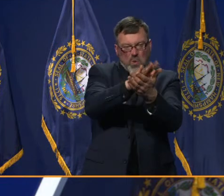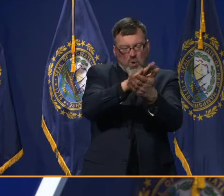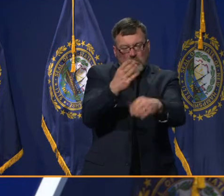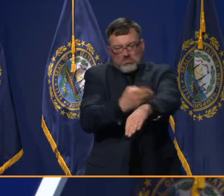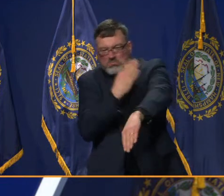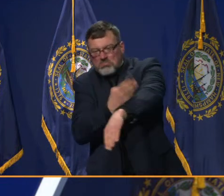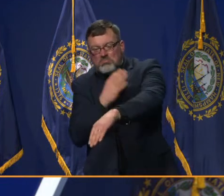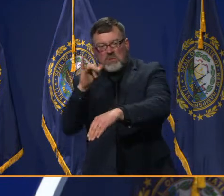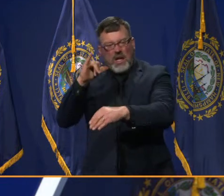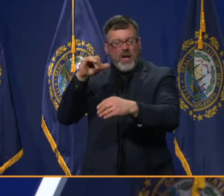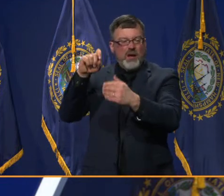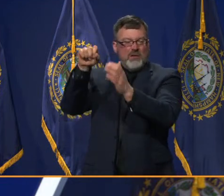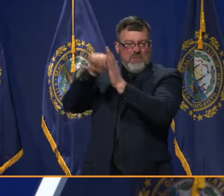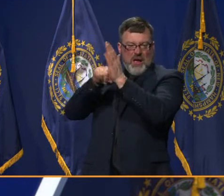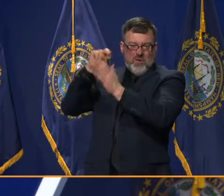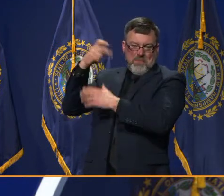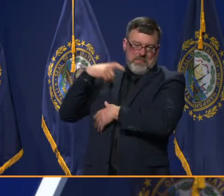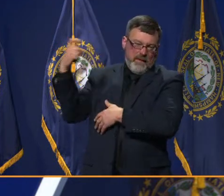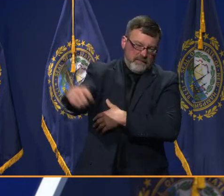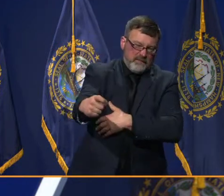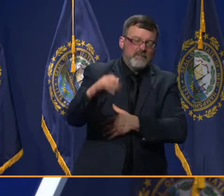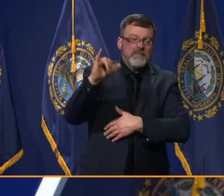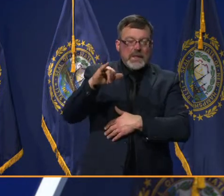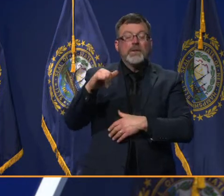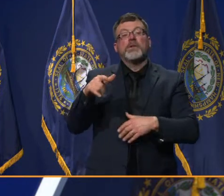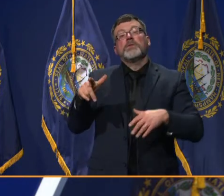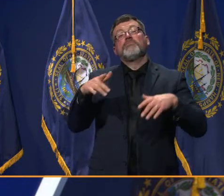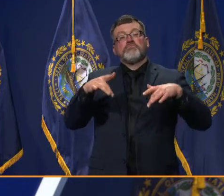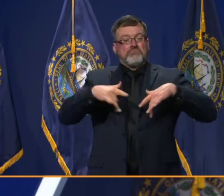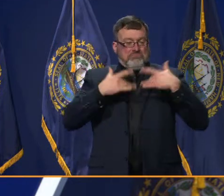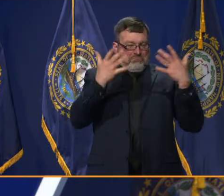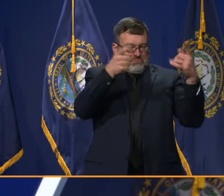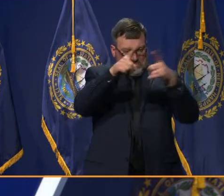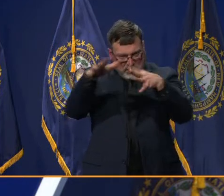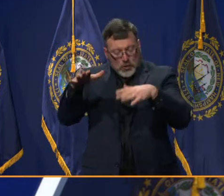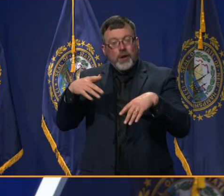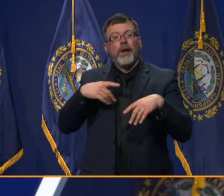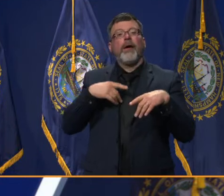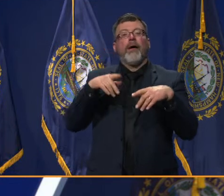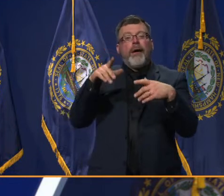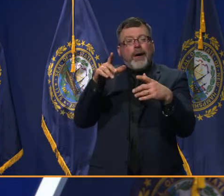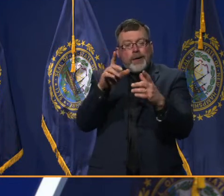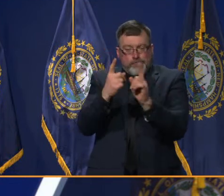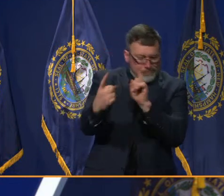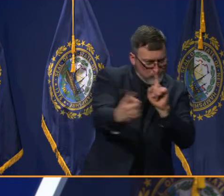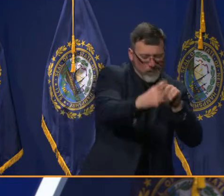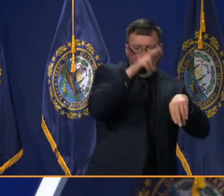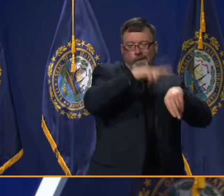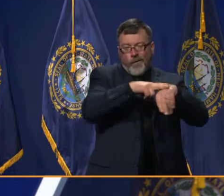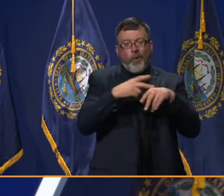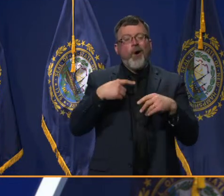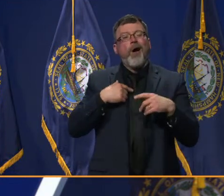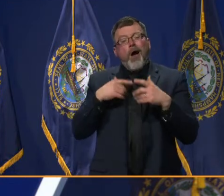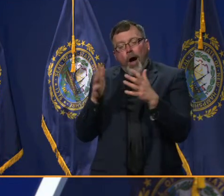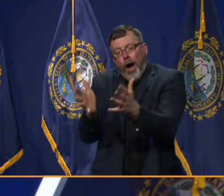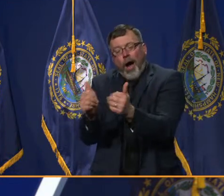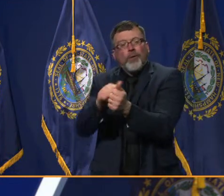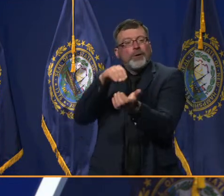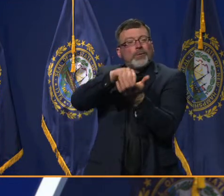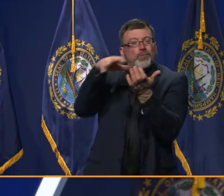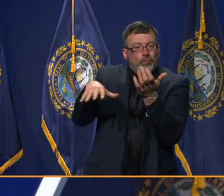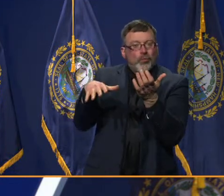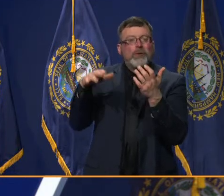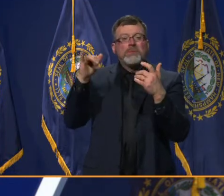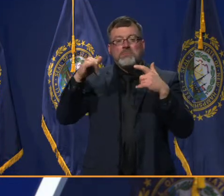due to social distancing, only a few students really had the chance to come up and chat with me. So we were under an outdoor tent. It was a bit rainy that day, a little